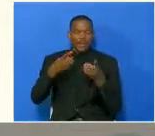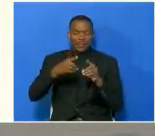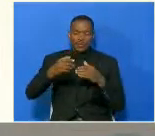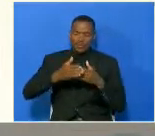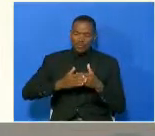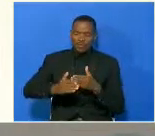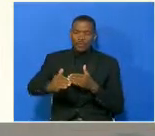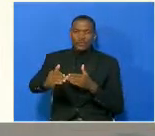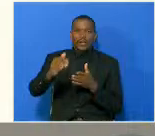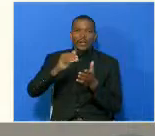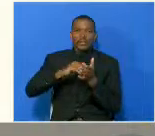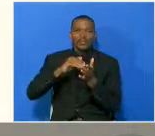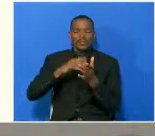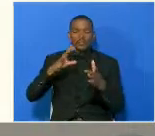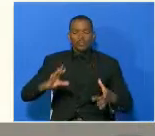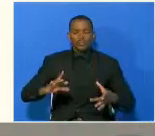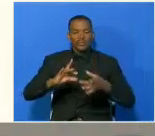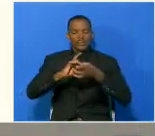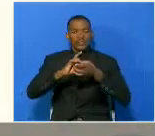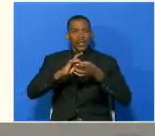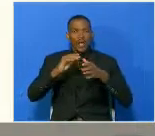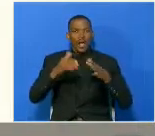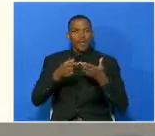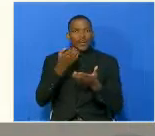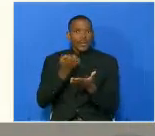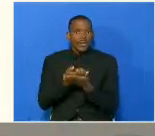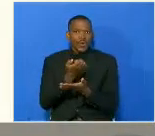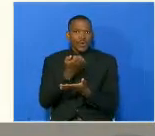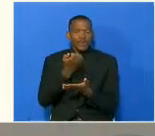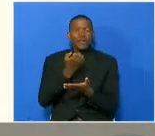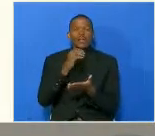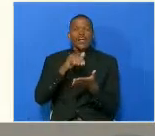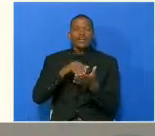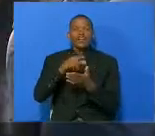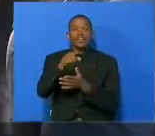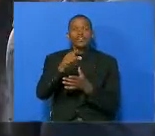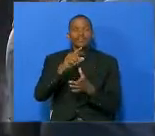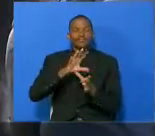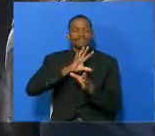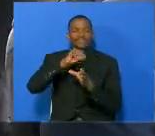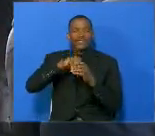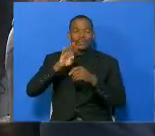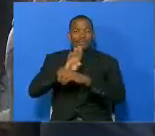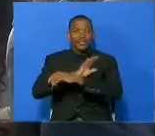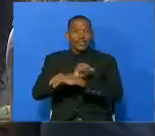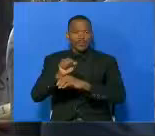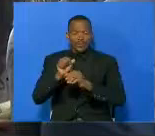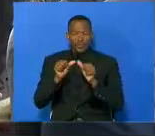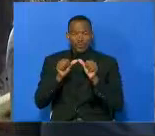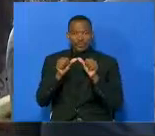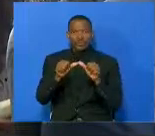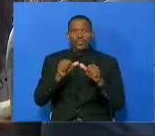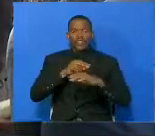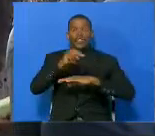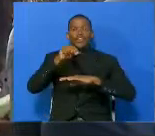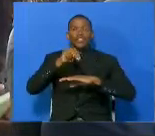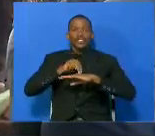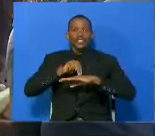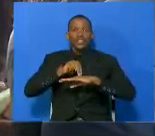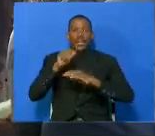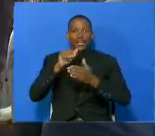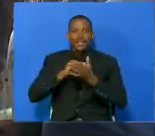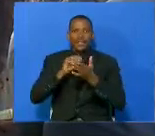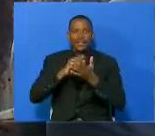in igniting a revolution of our economic and industrial pursuits as a nation